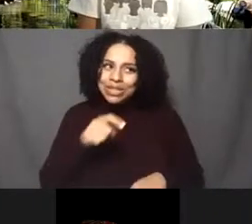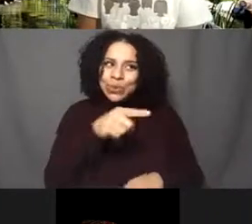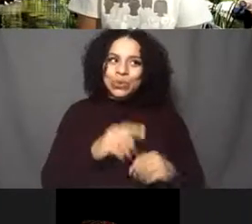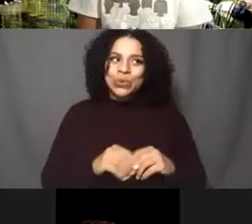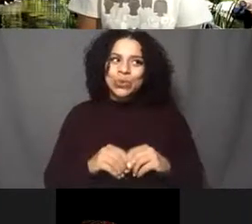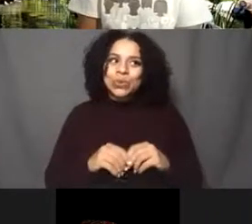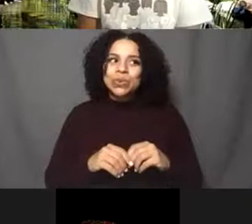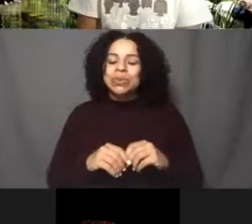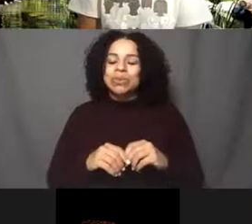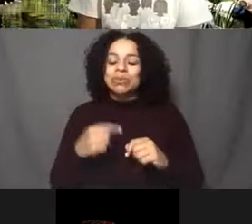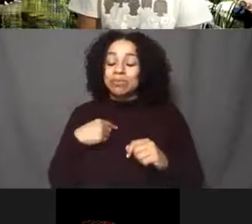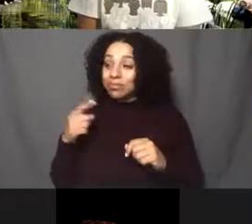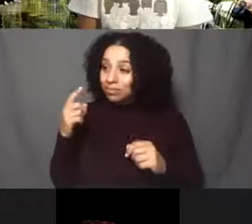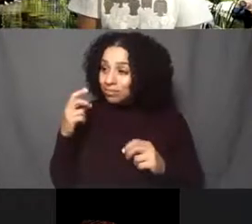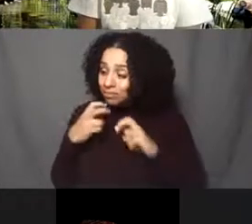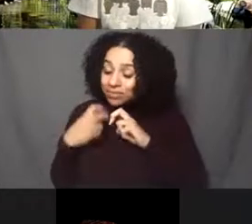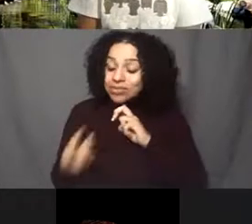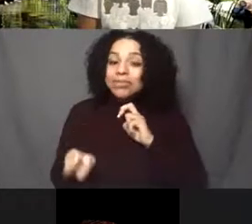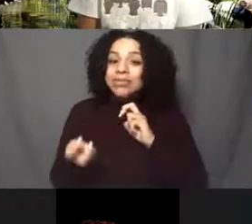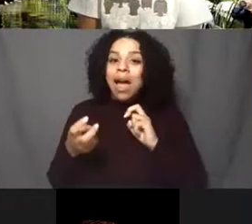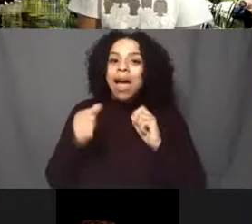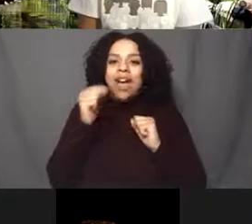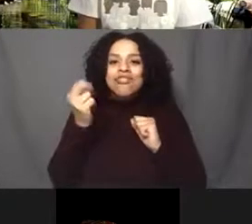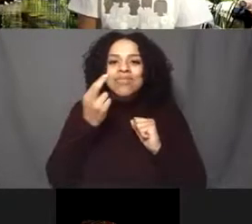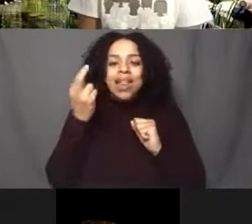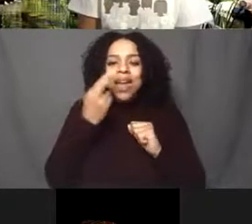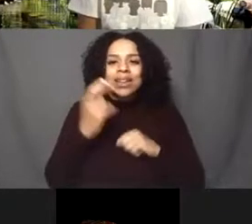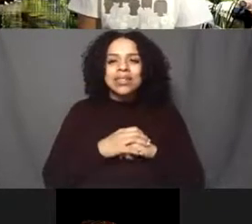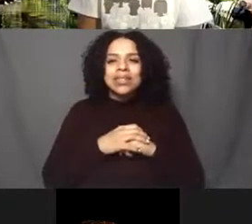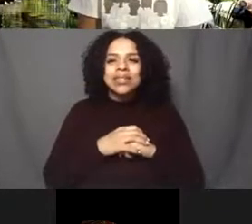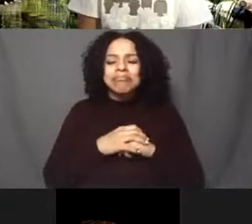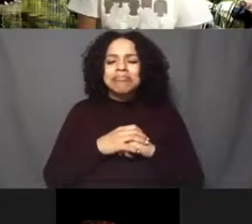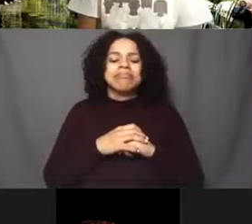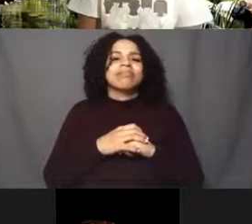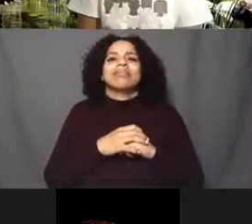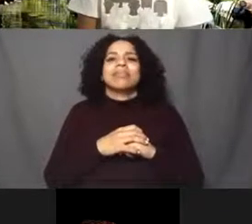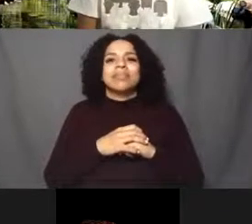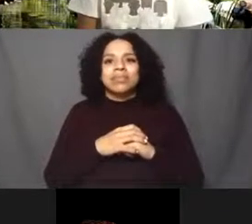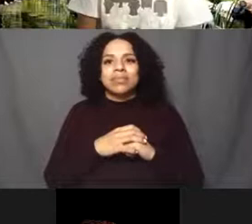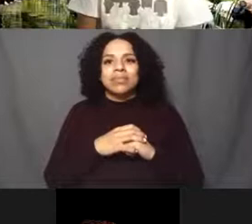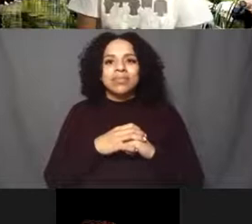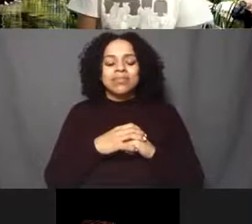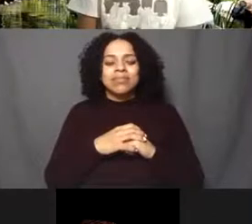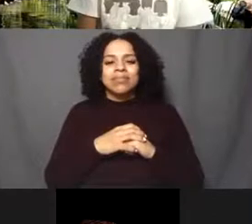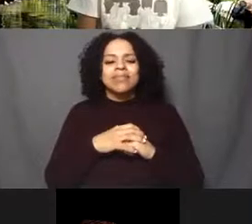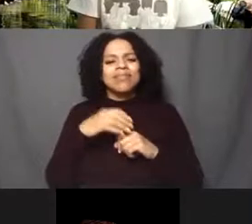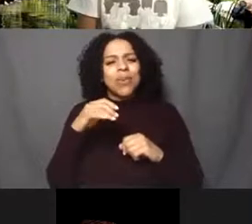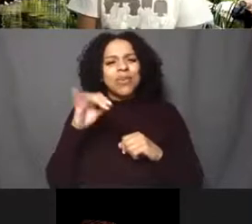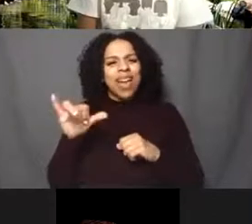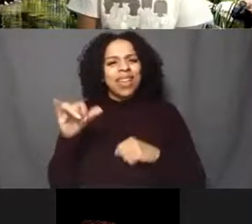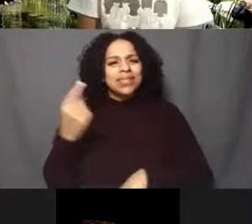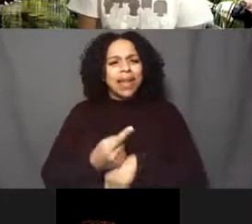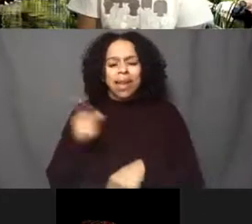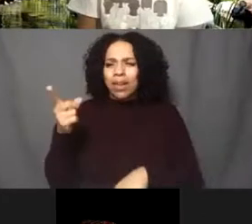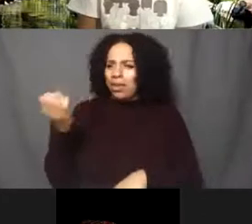robbed your people of the work that you're trying to do. And it was in understanding that, in realizing that self-care is